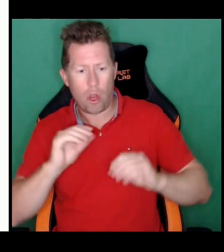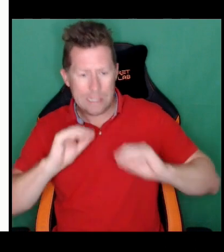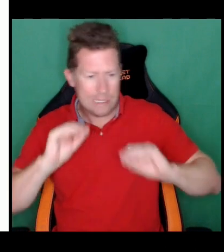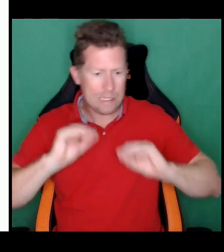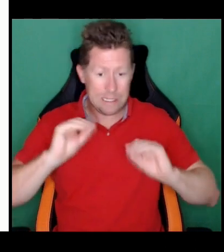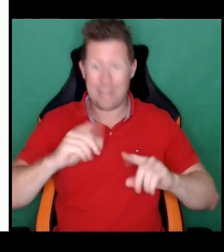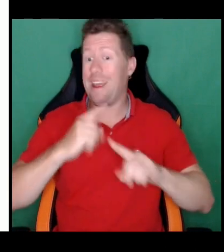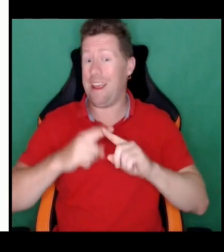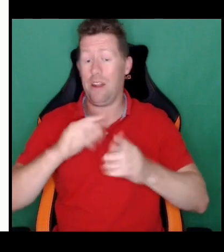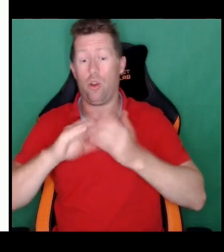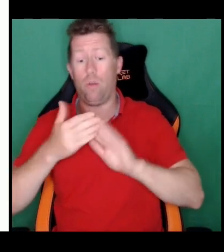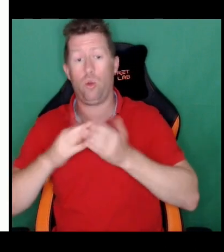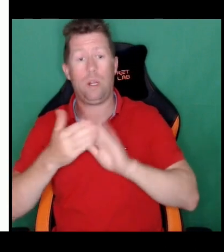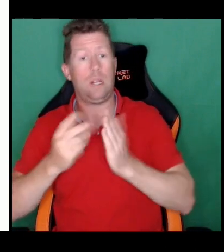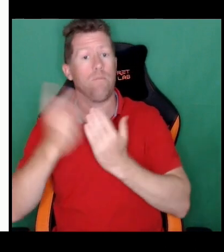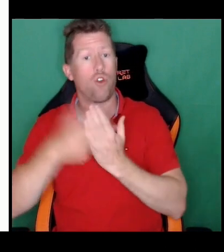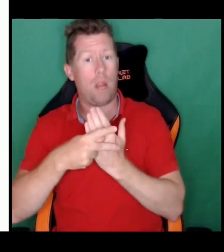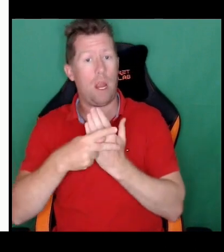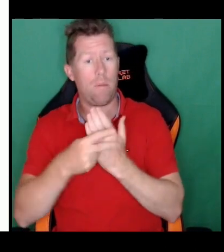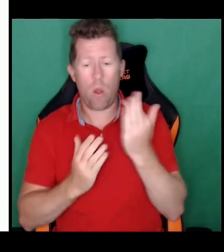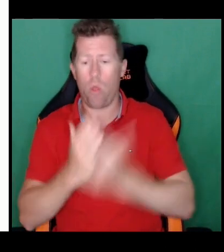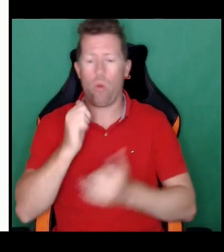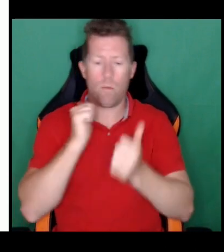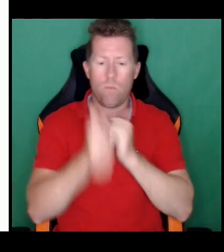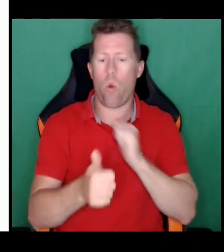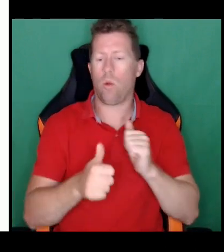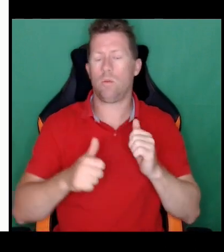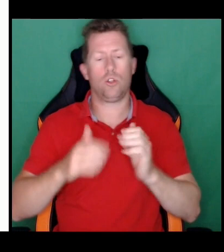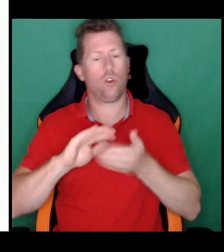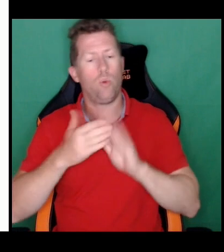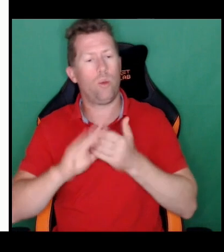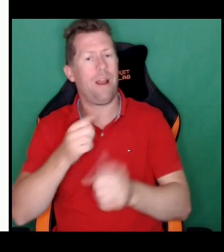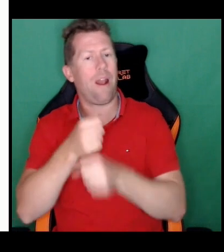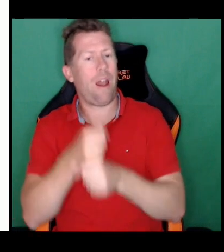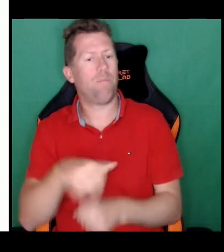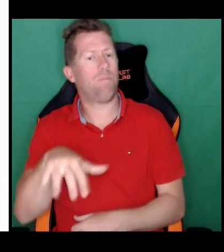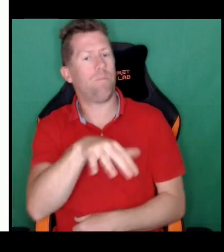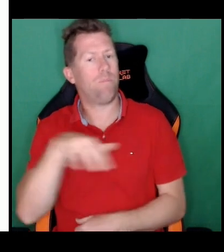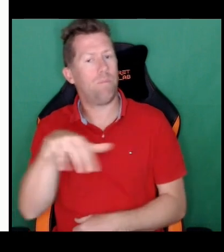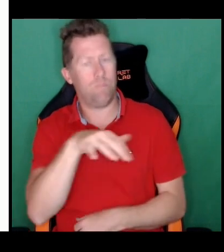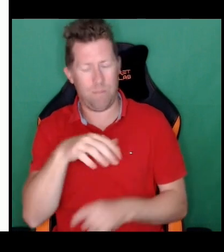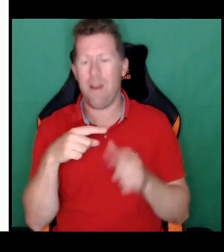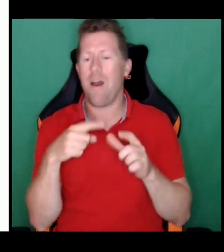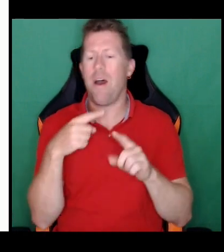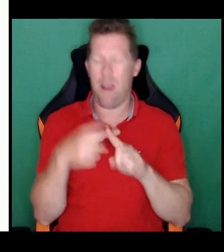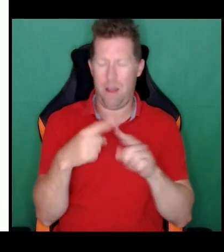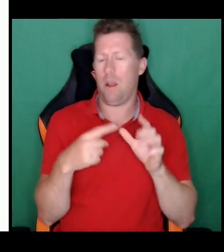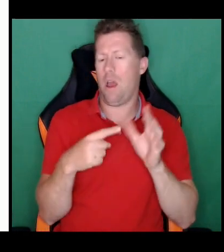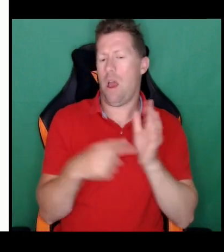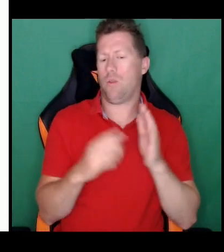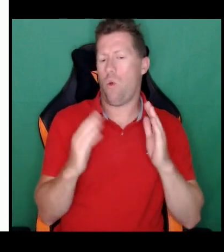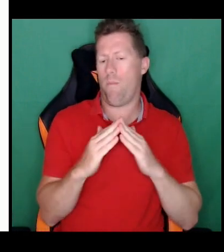intervention development through the sports and community club settings, as well as at home and through parents